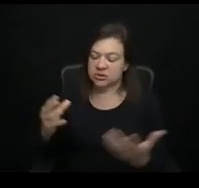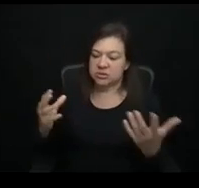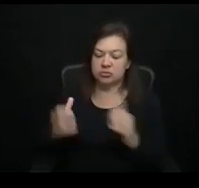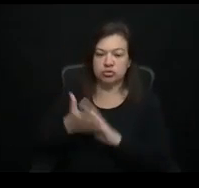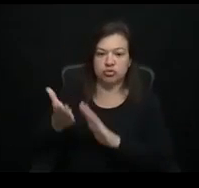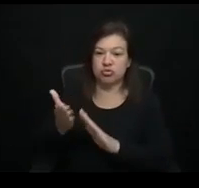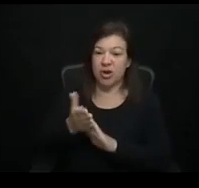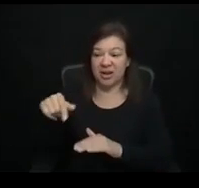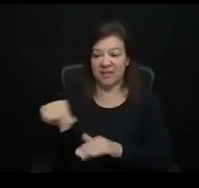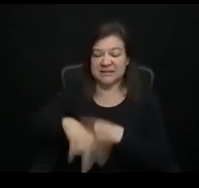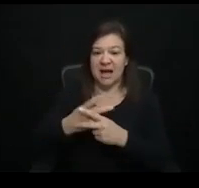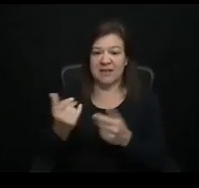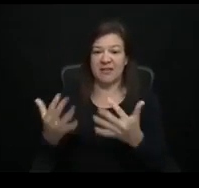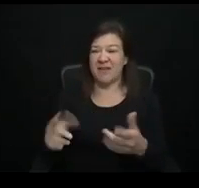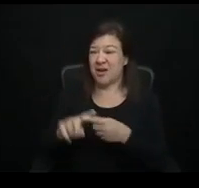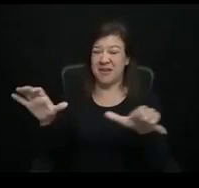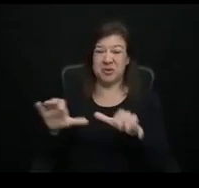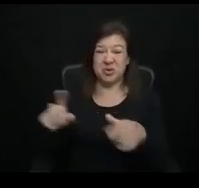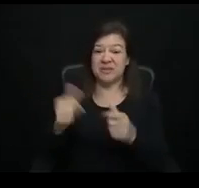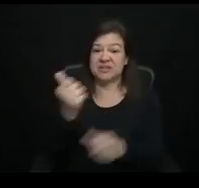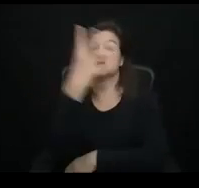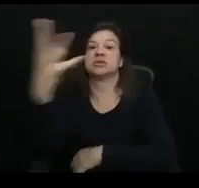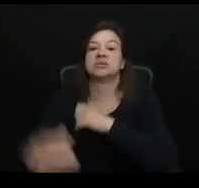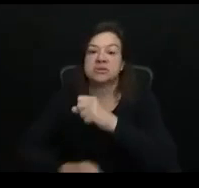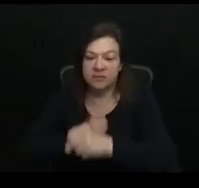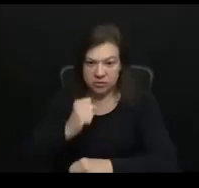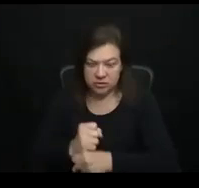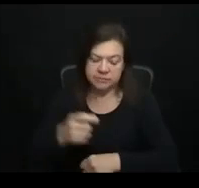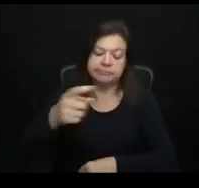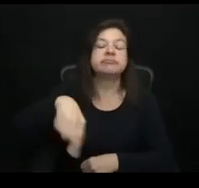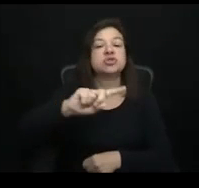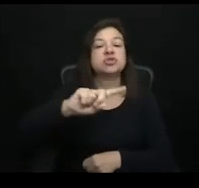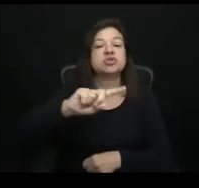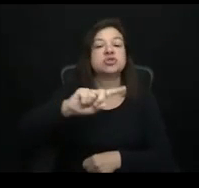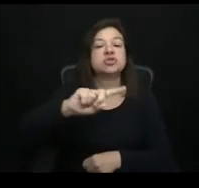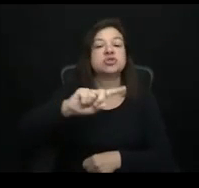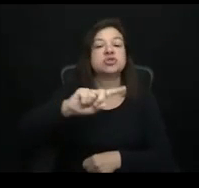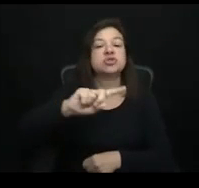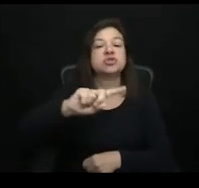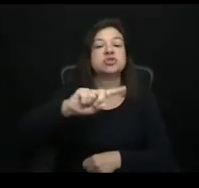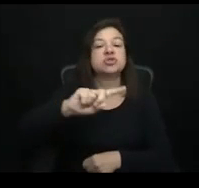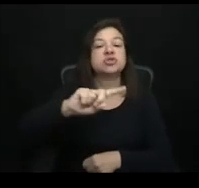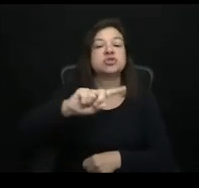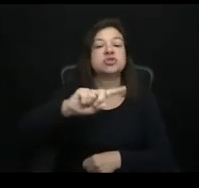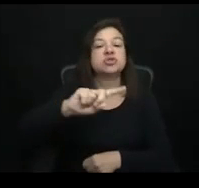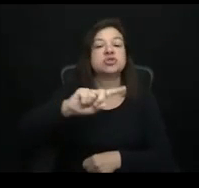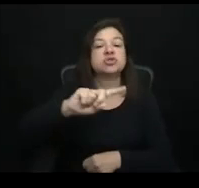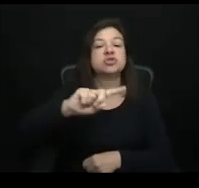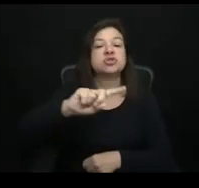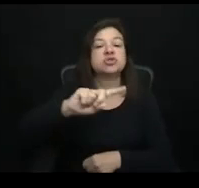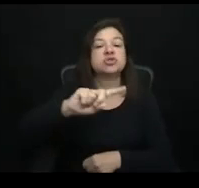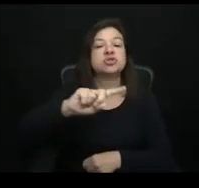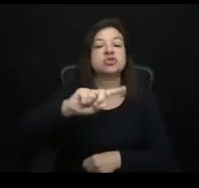them for quite some time, for years now. So you are in very good hands. With that being